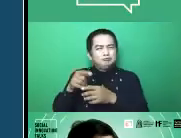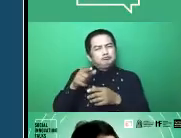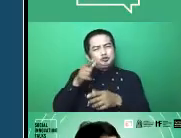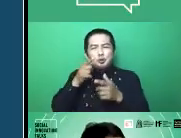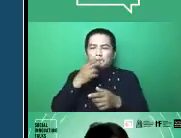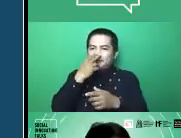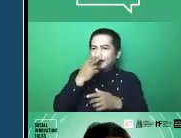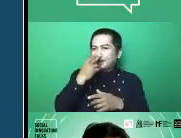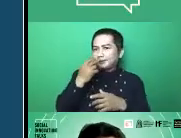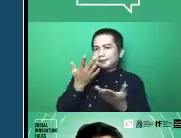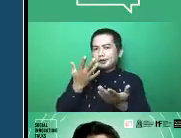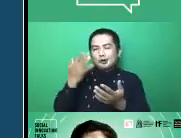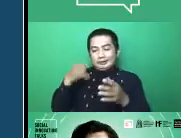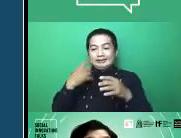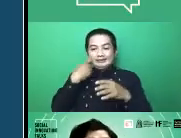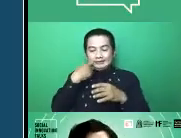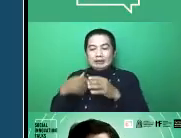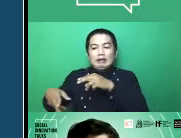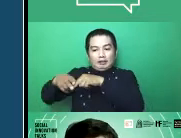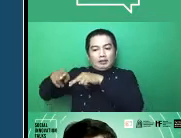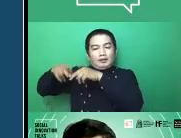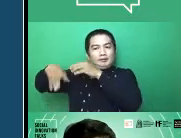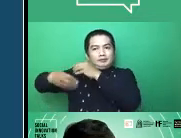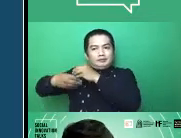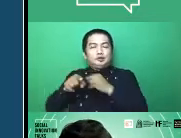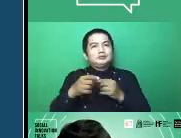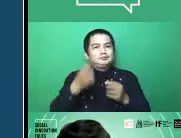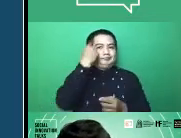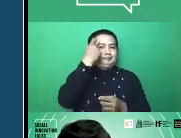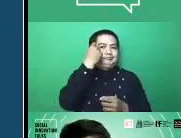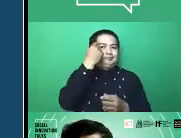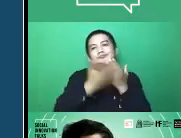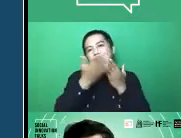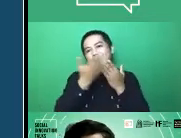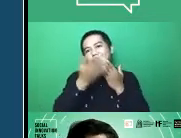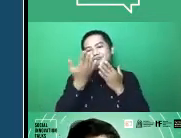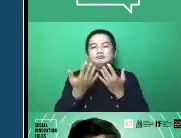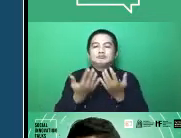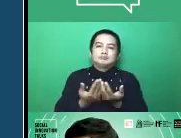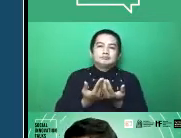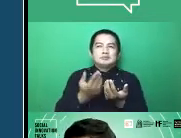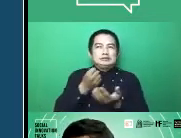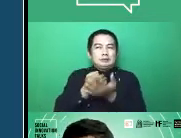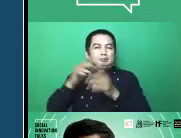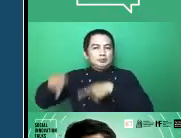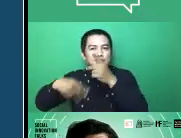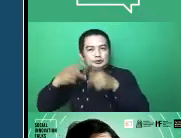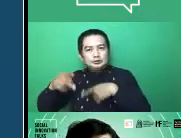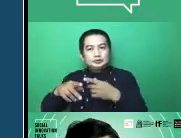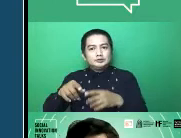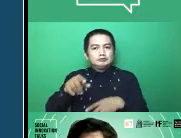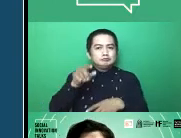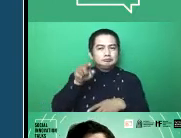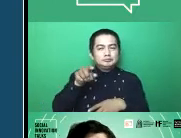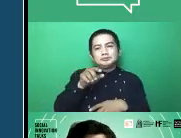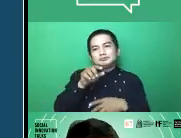compare it to additive, this one might be easier to understand. This may be for some people, if you've ever seen a CNC mill